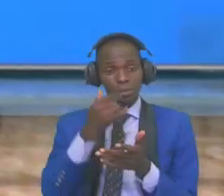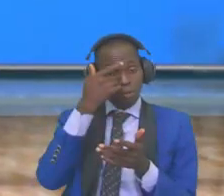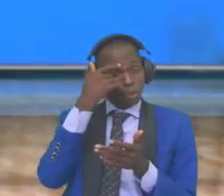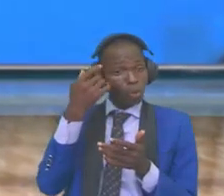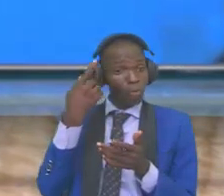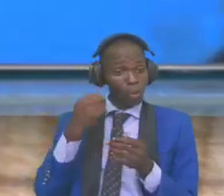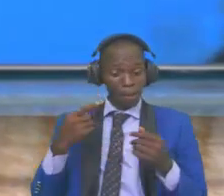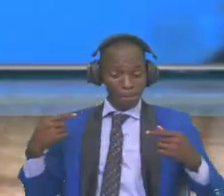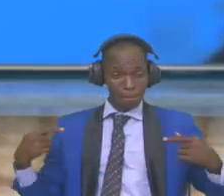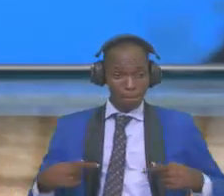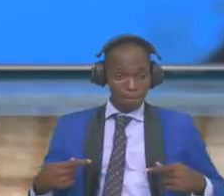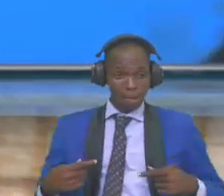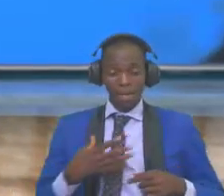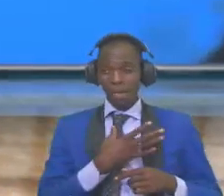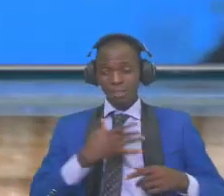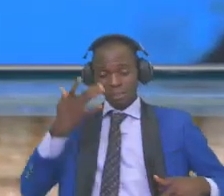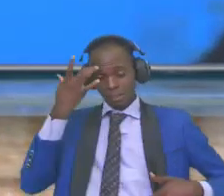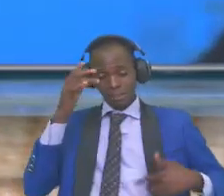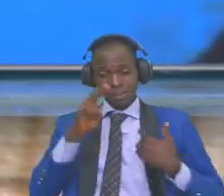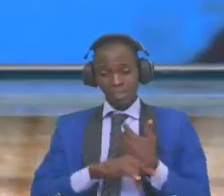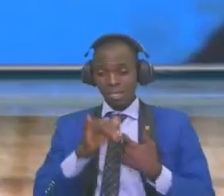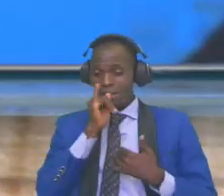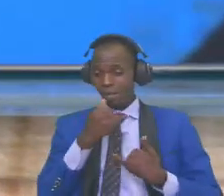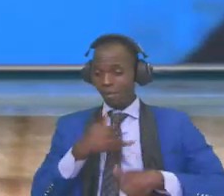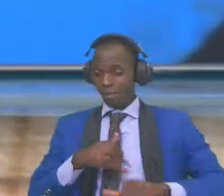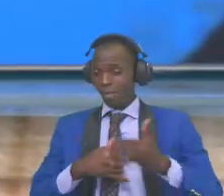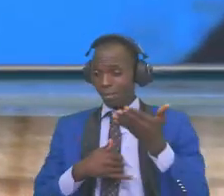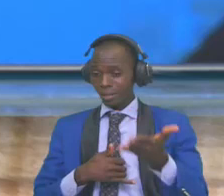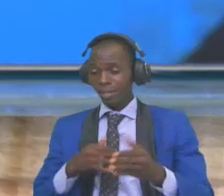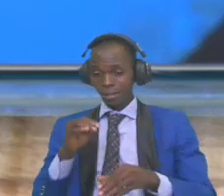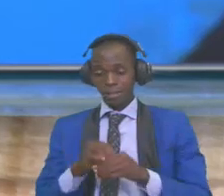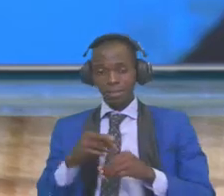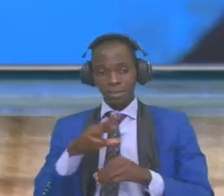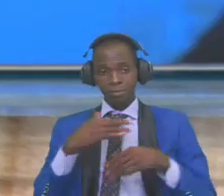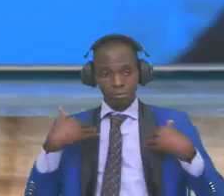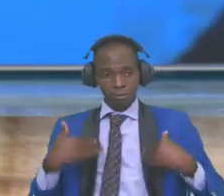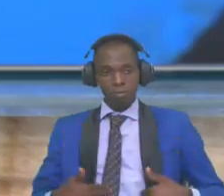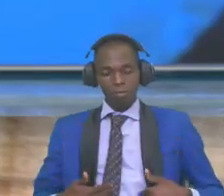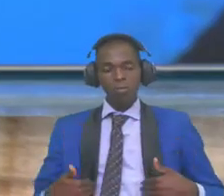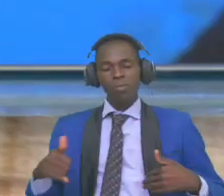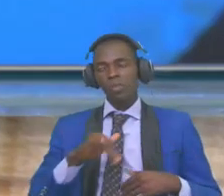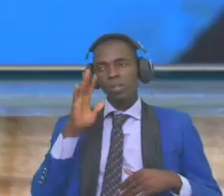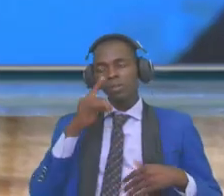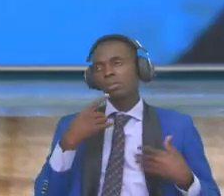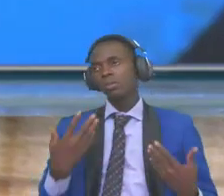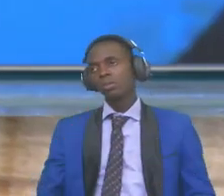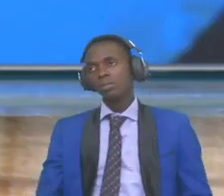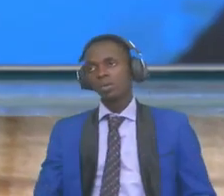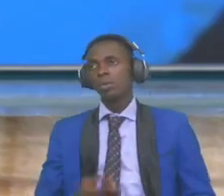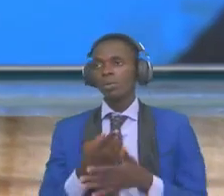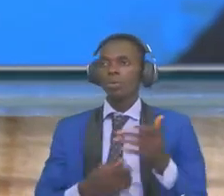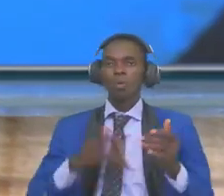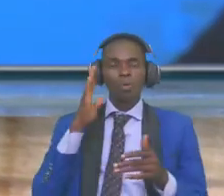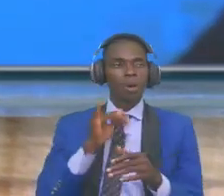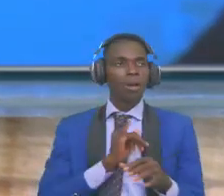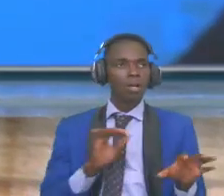pain and the sickness has not gone immediately, then they say, what am I going to do now? You